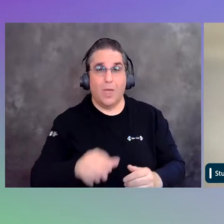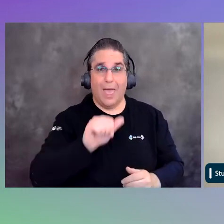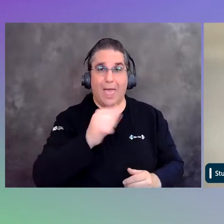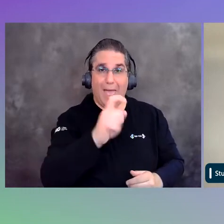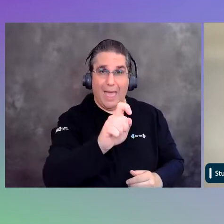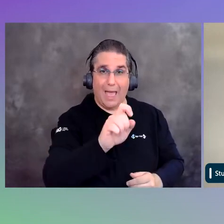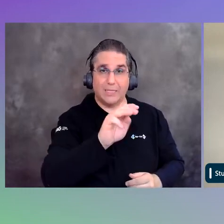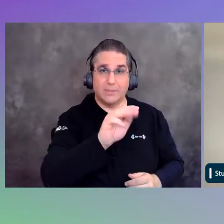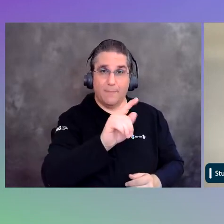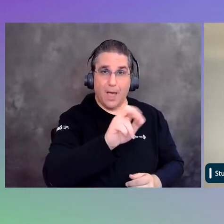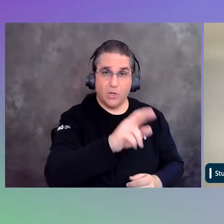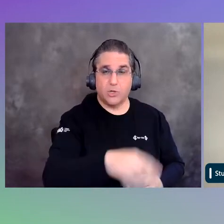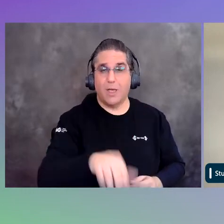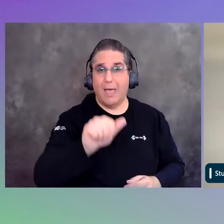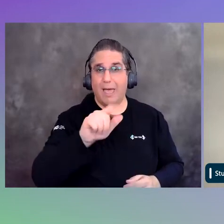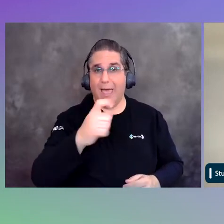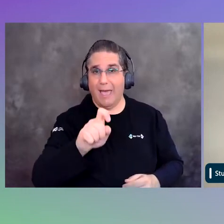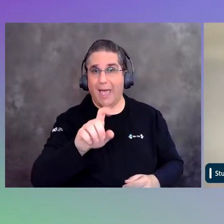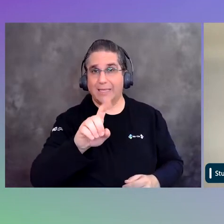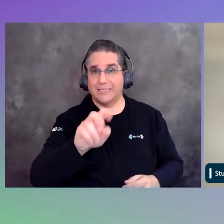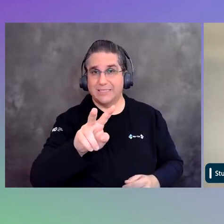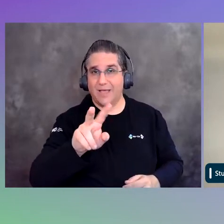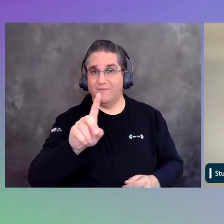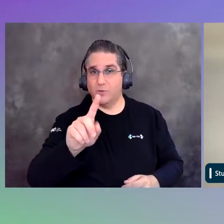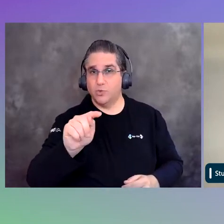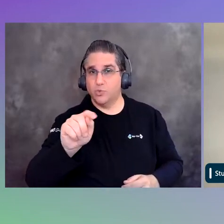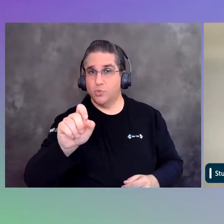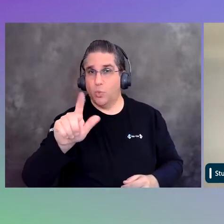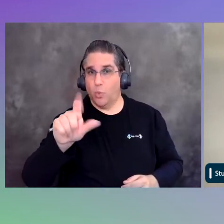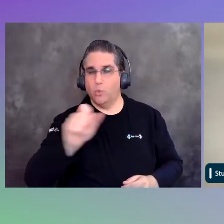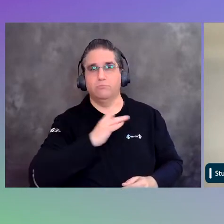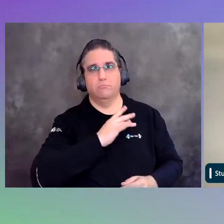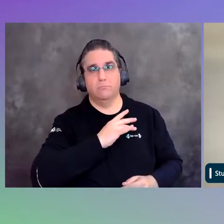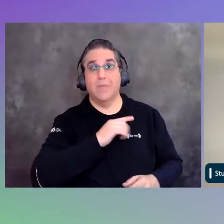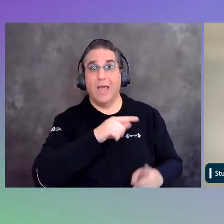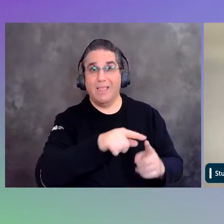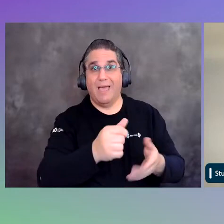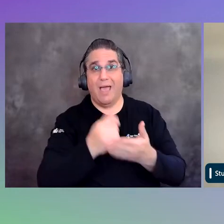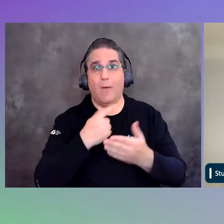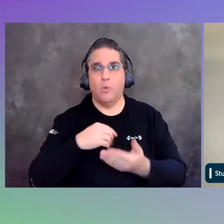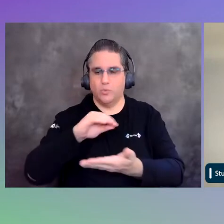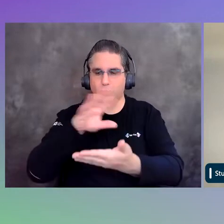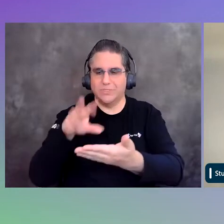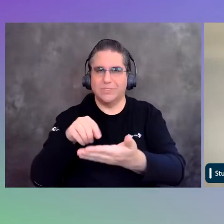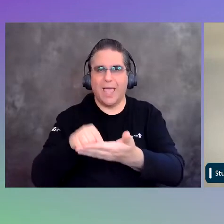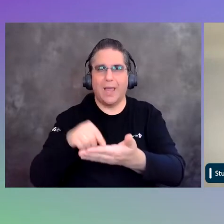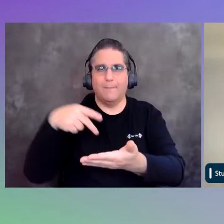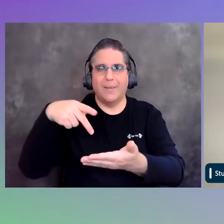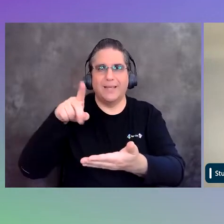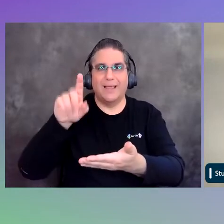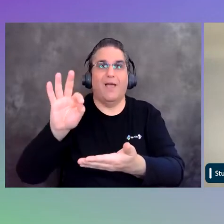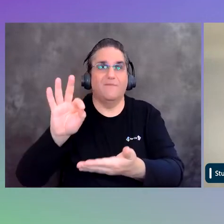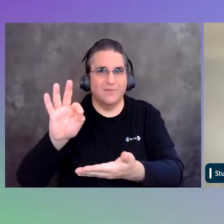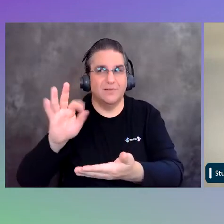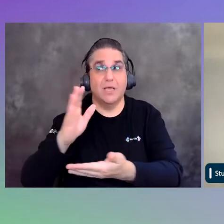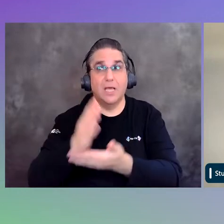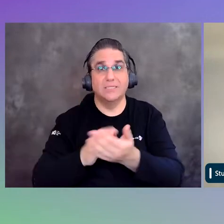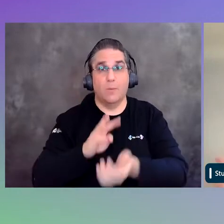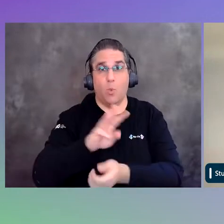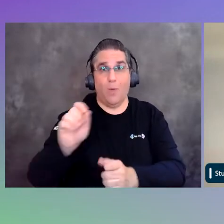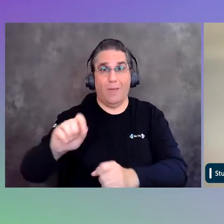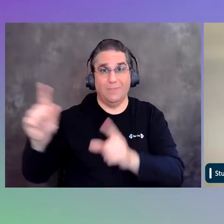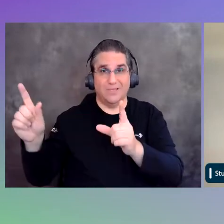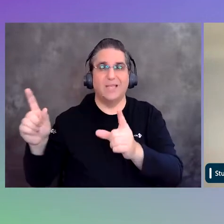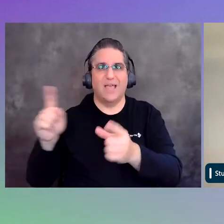at the size. And obviously with those tools, you can also scan PDFs as well. So some sites have a lot of PDFs, so going through those. and